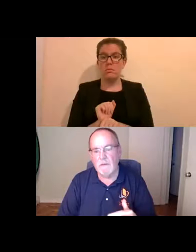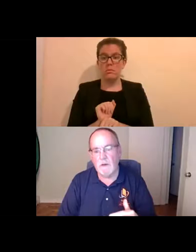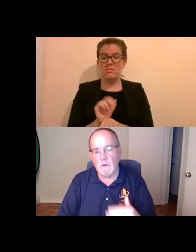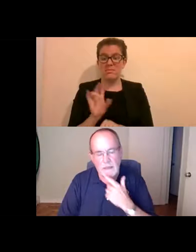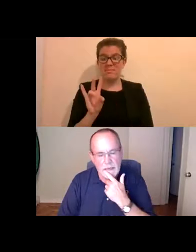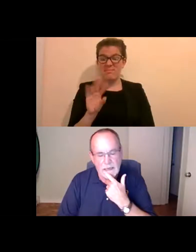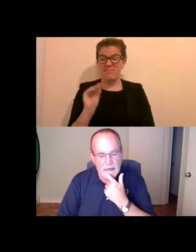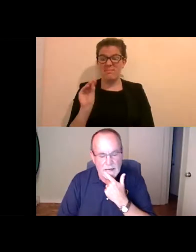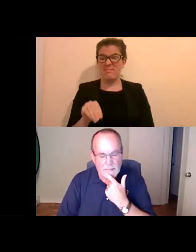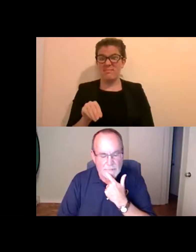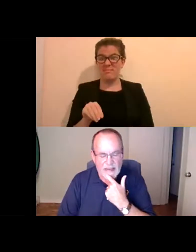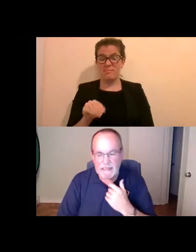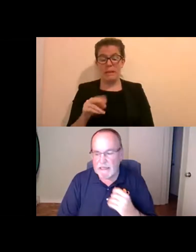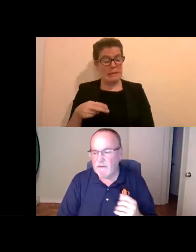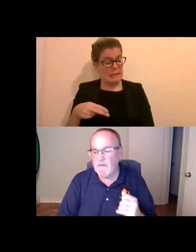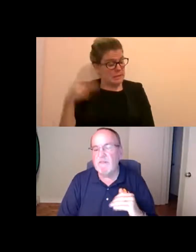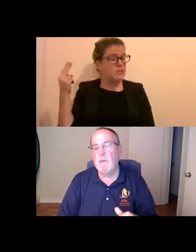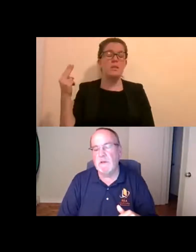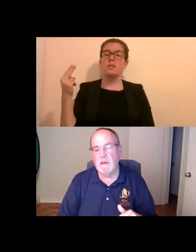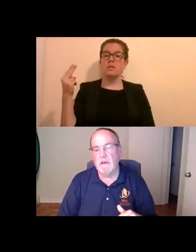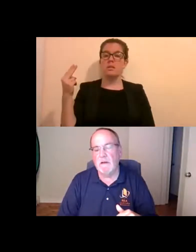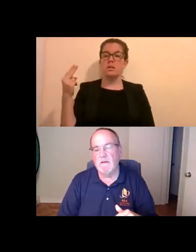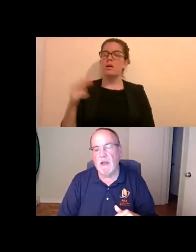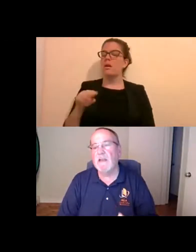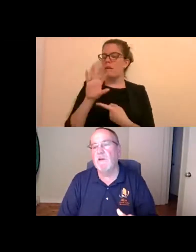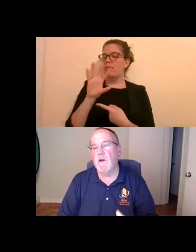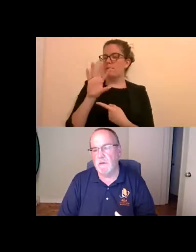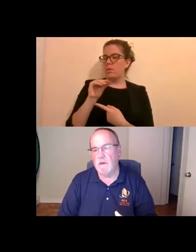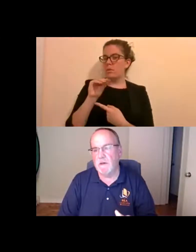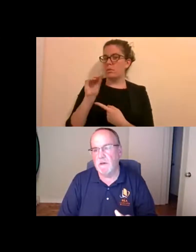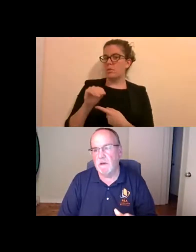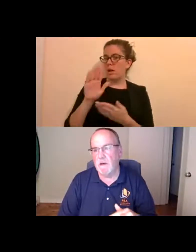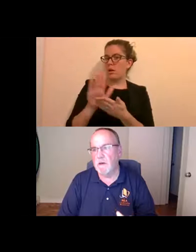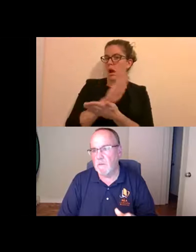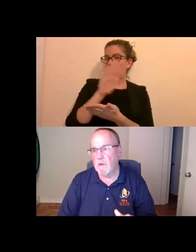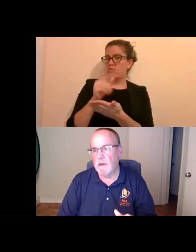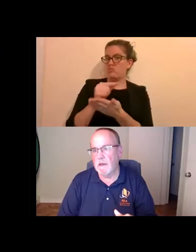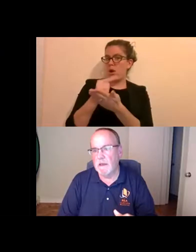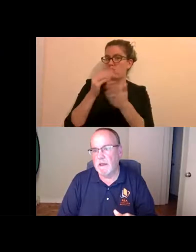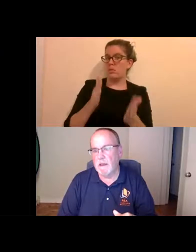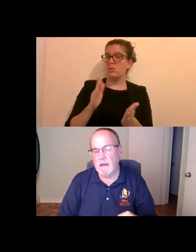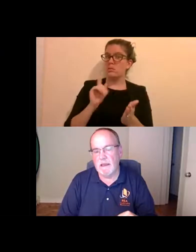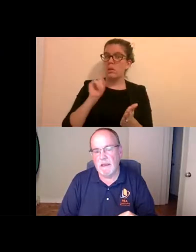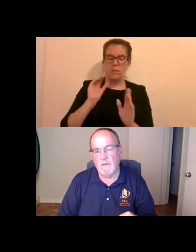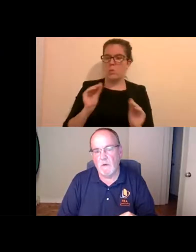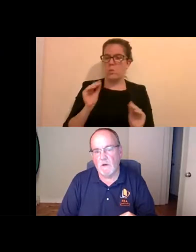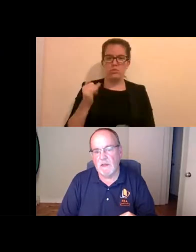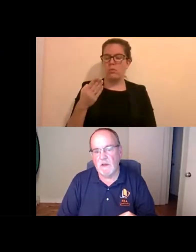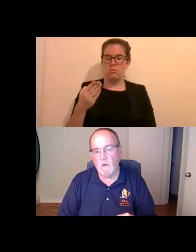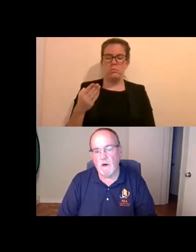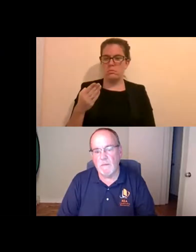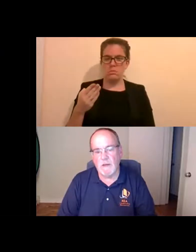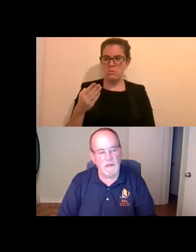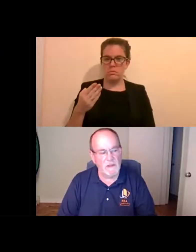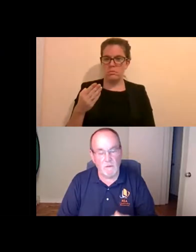are unemployed. And then 50% of college graduates are unemployed in deaf world. And so